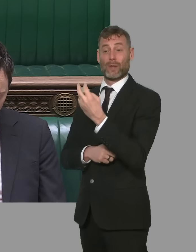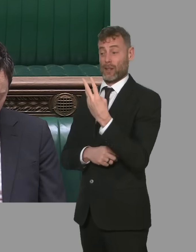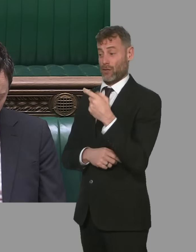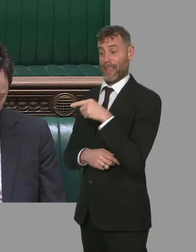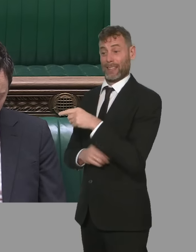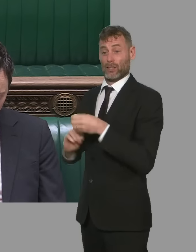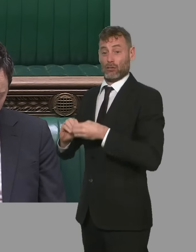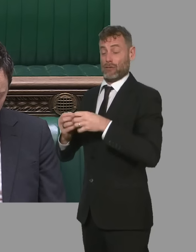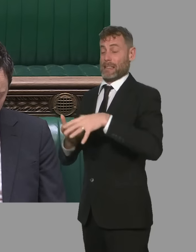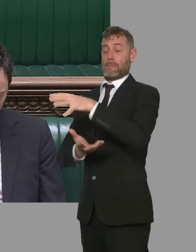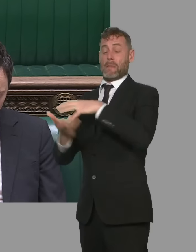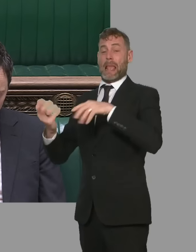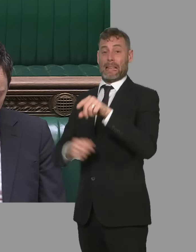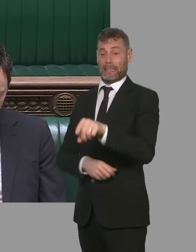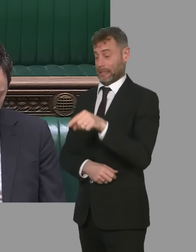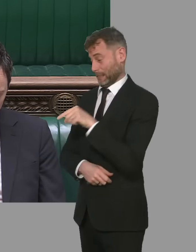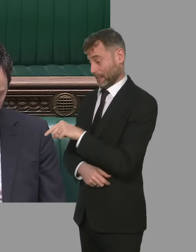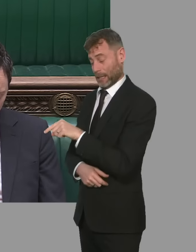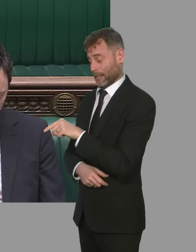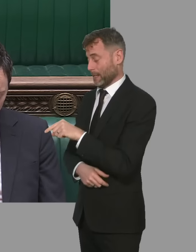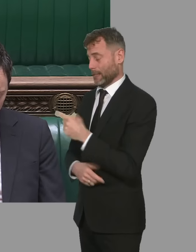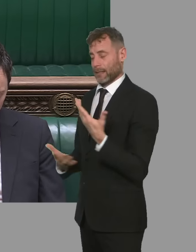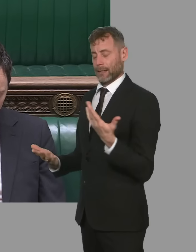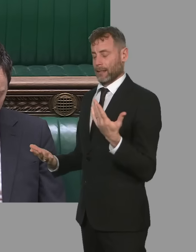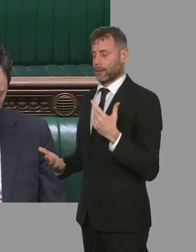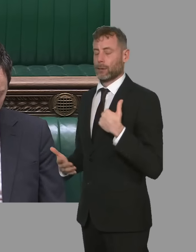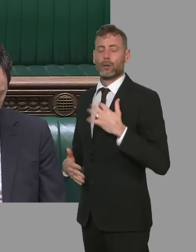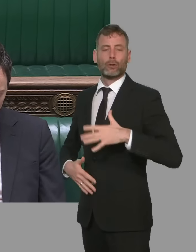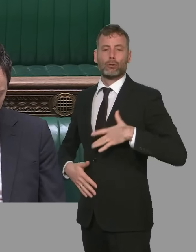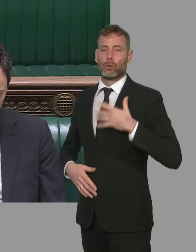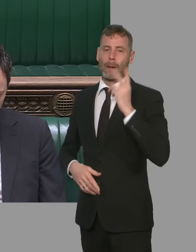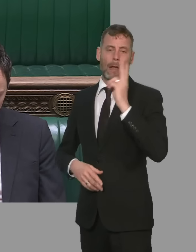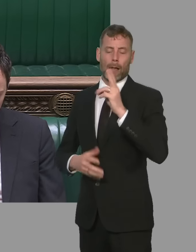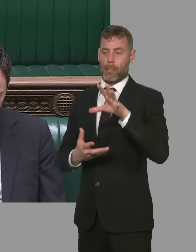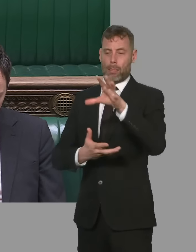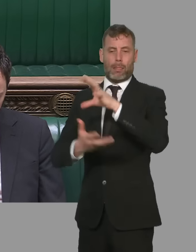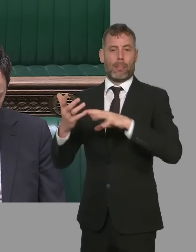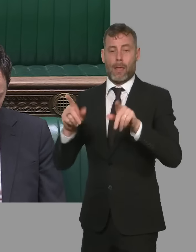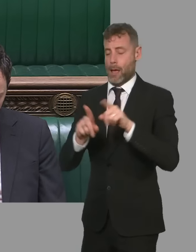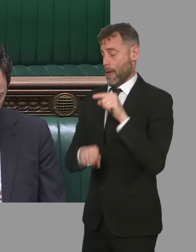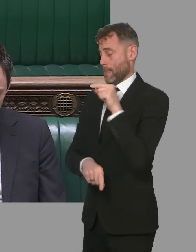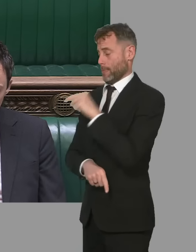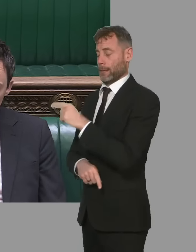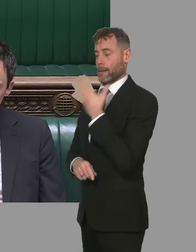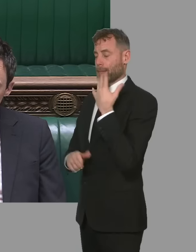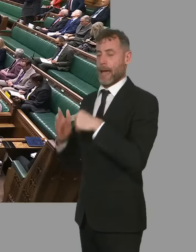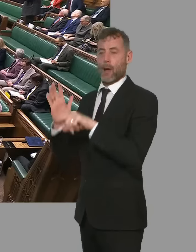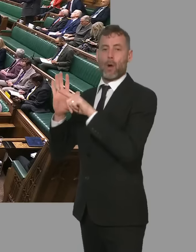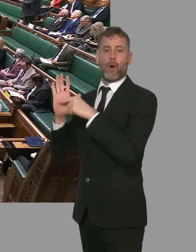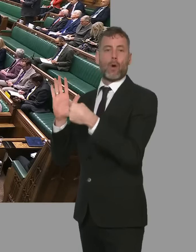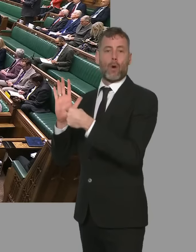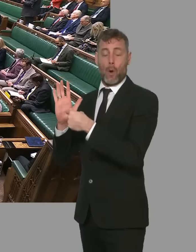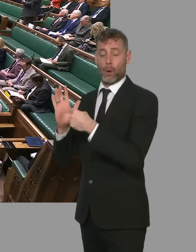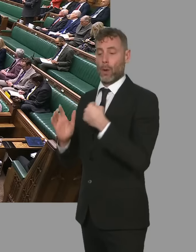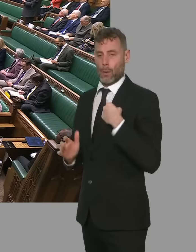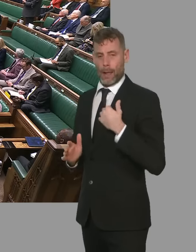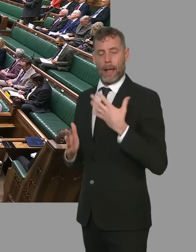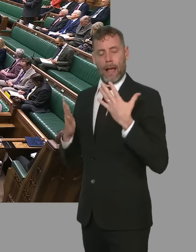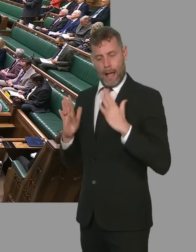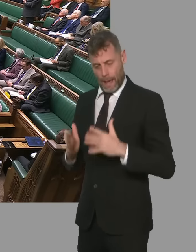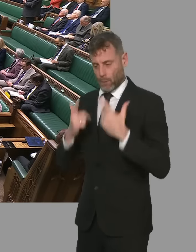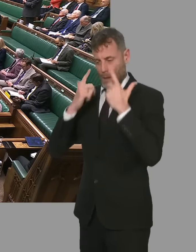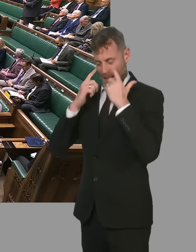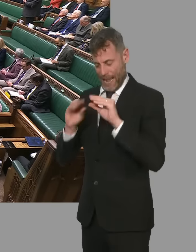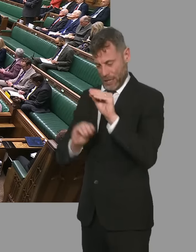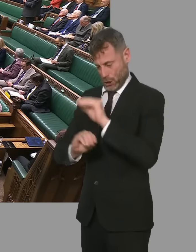the legislation right, because as he knows, this is the last best hope we have. Gavin Robbins. The Northern Ireland Affairs Select